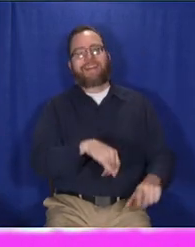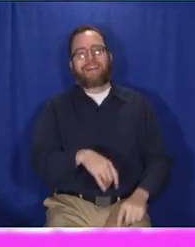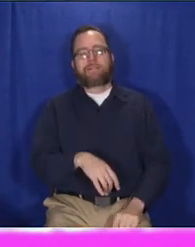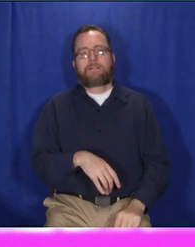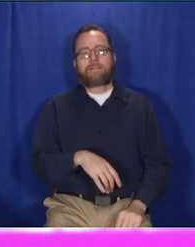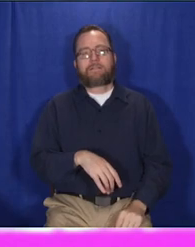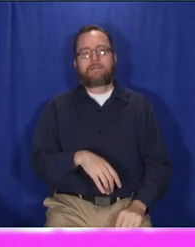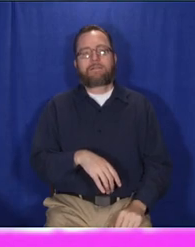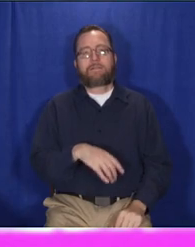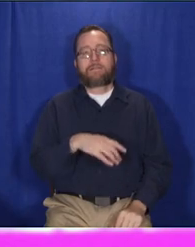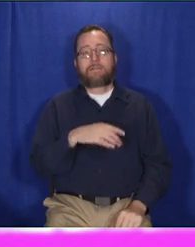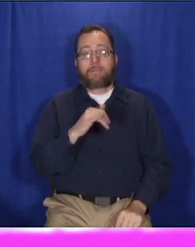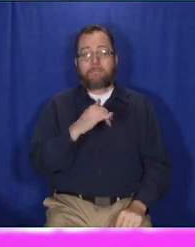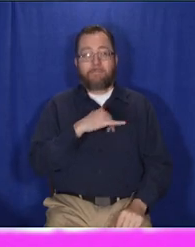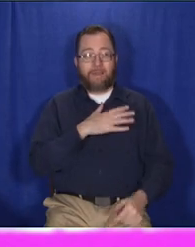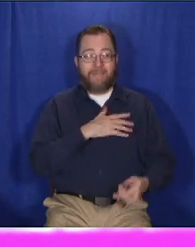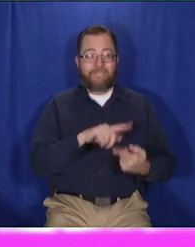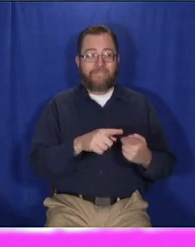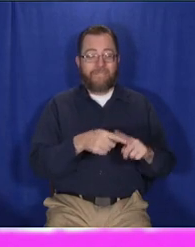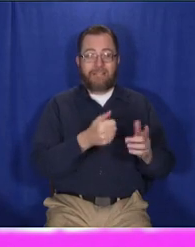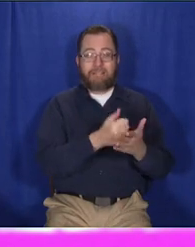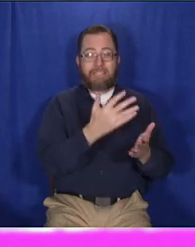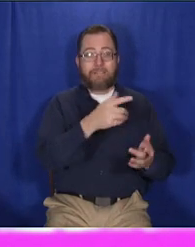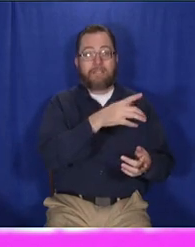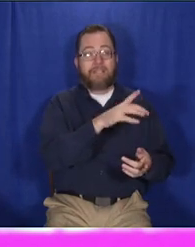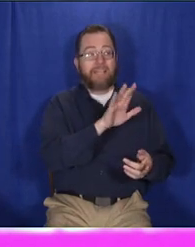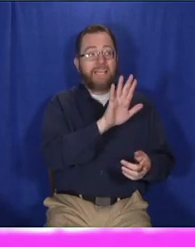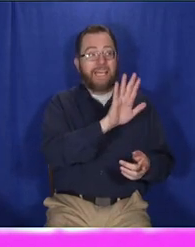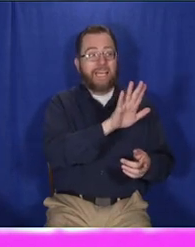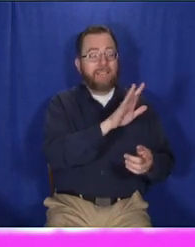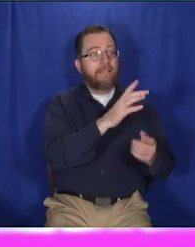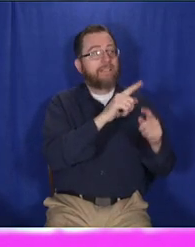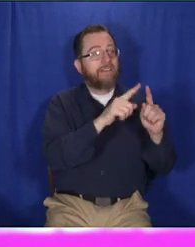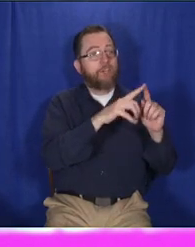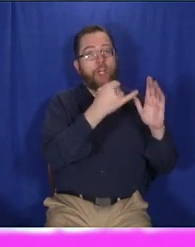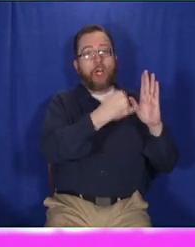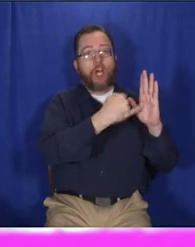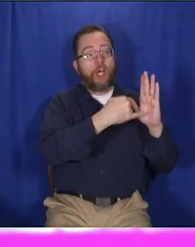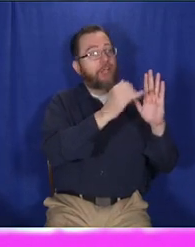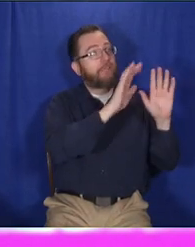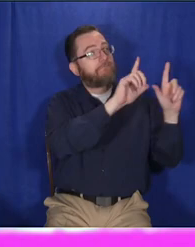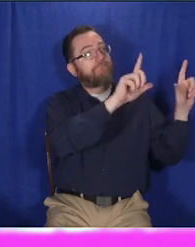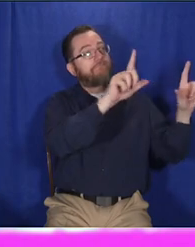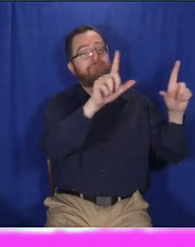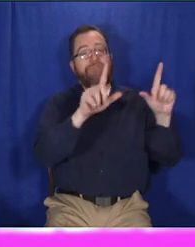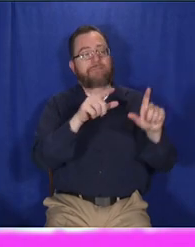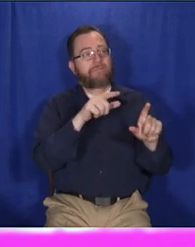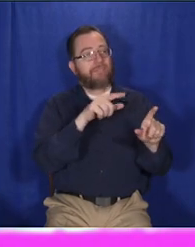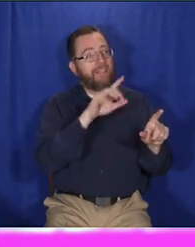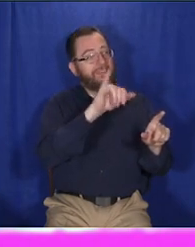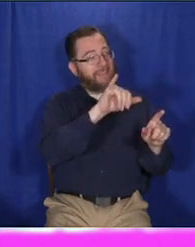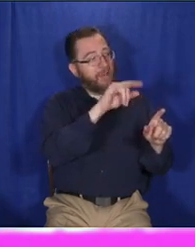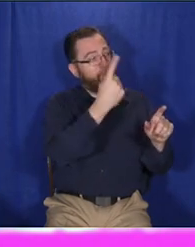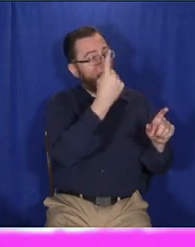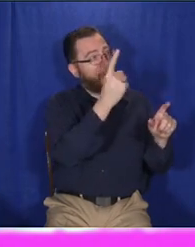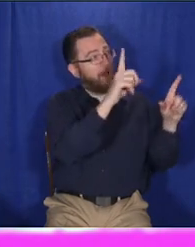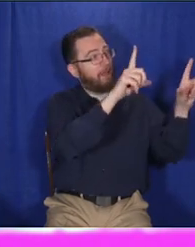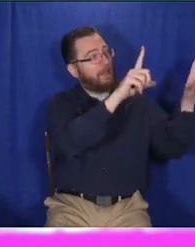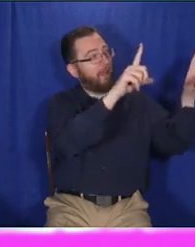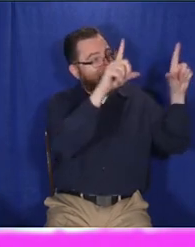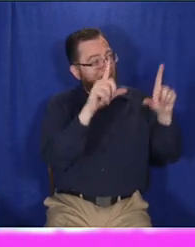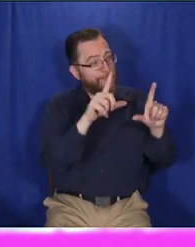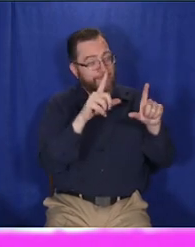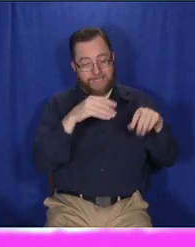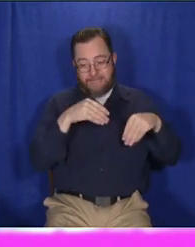The art on his wall could put my kids through college. Legit. College, grad school, PhD